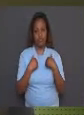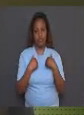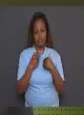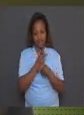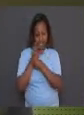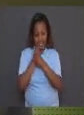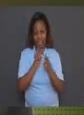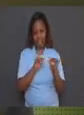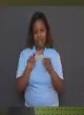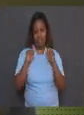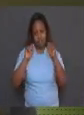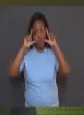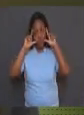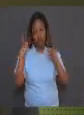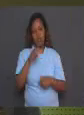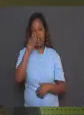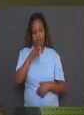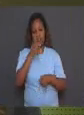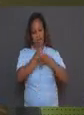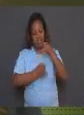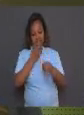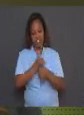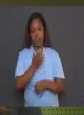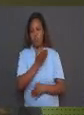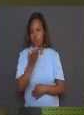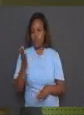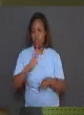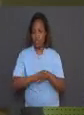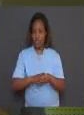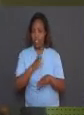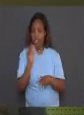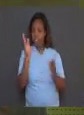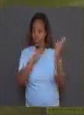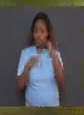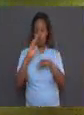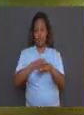to international issues and problems.